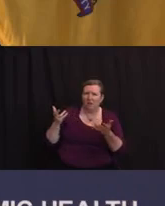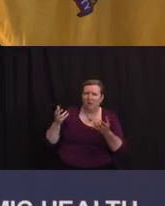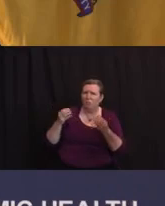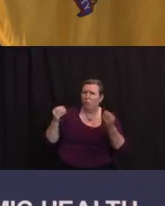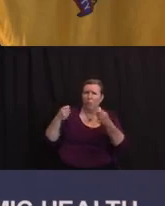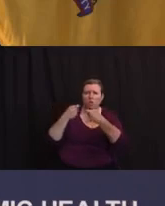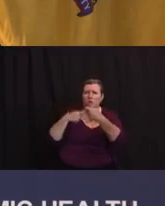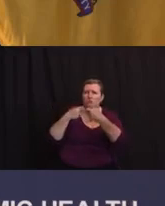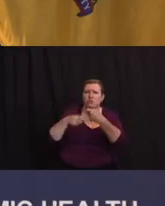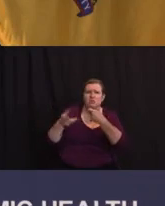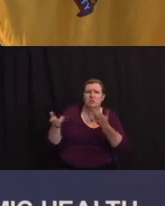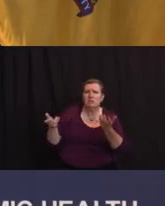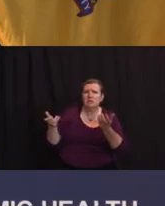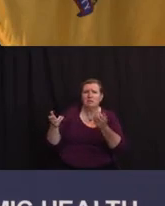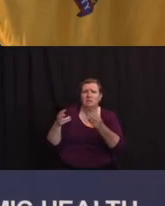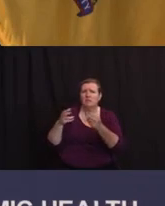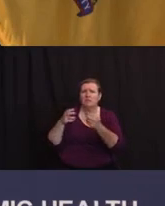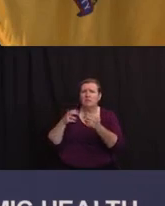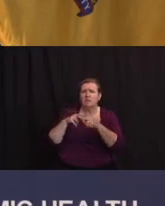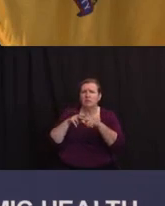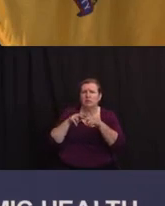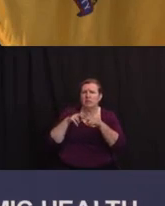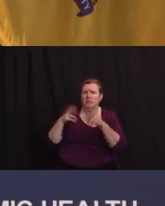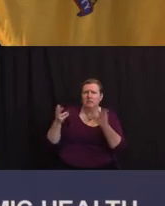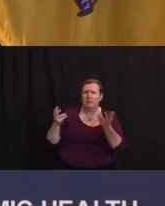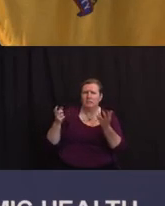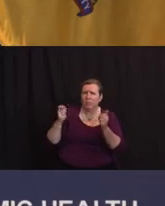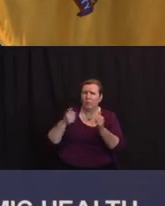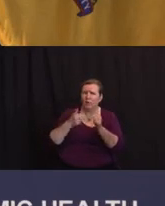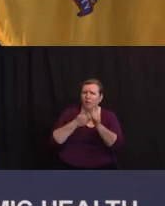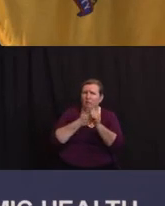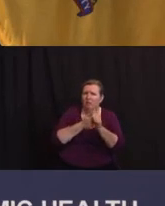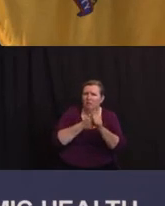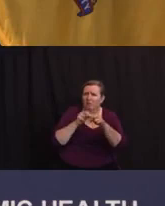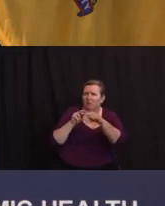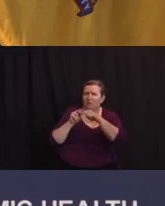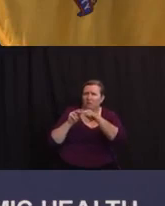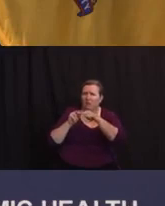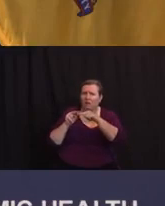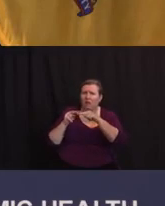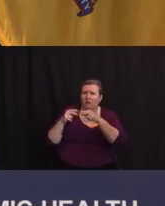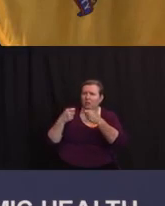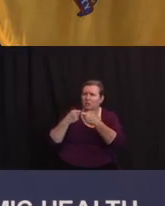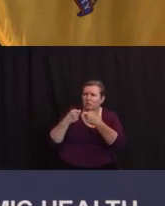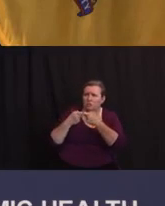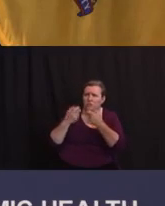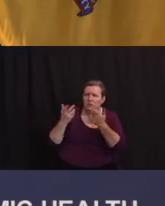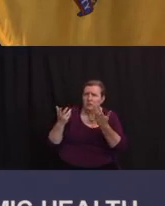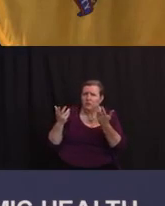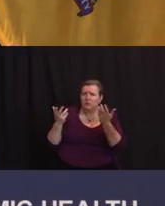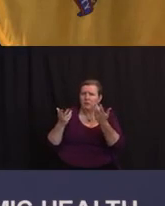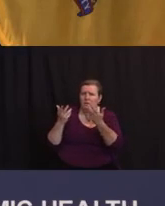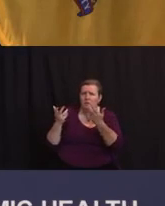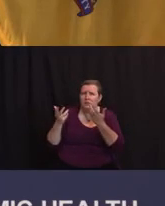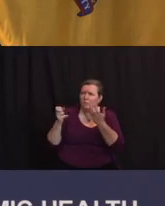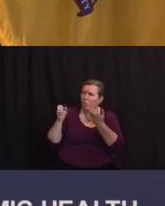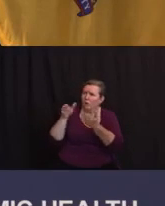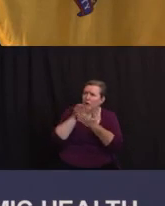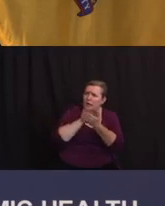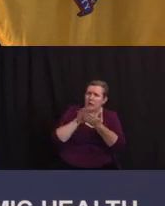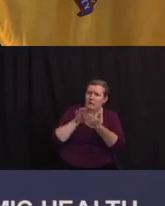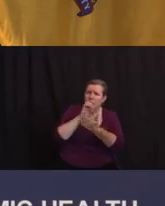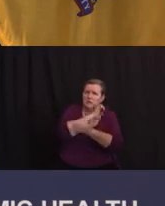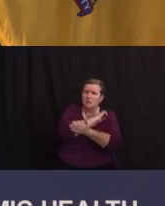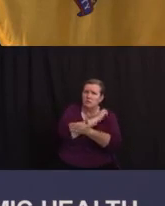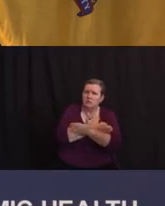say that's really not in keeping with your clean energy policy, that the railroad will continue to